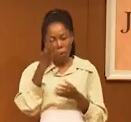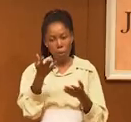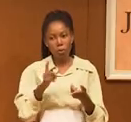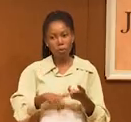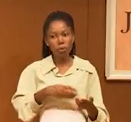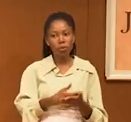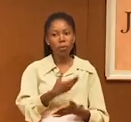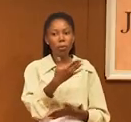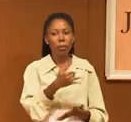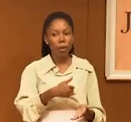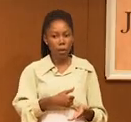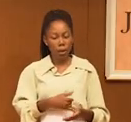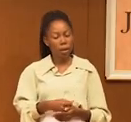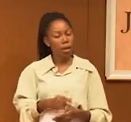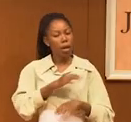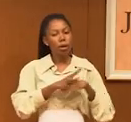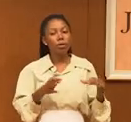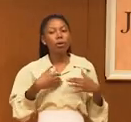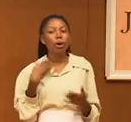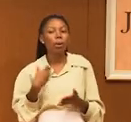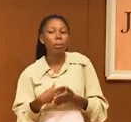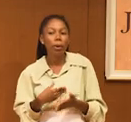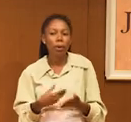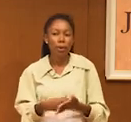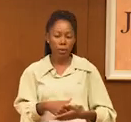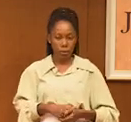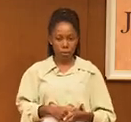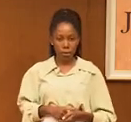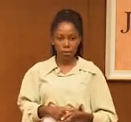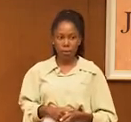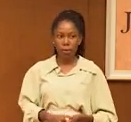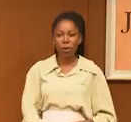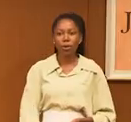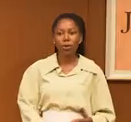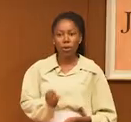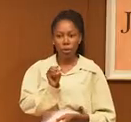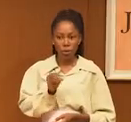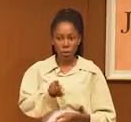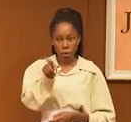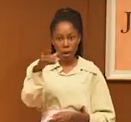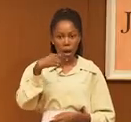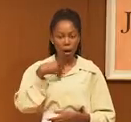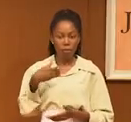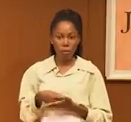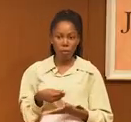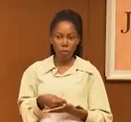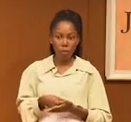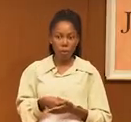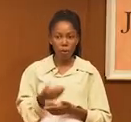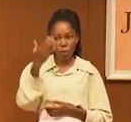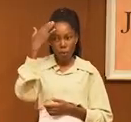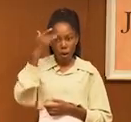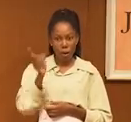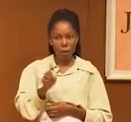the land, but he didn't have enough money to buy the land. So then I had money, because where I was